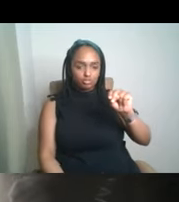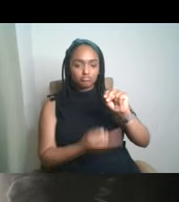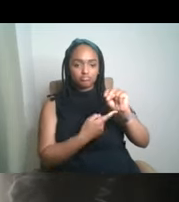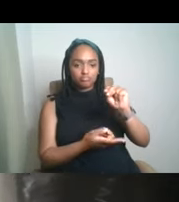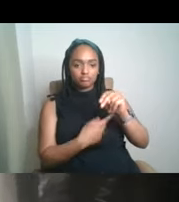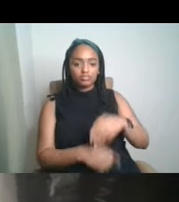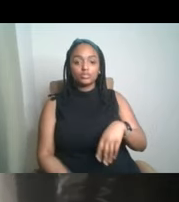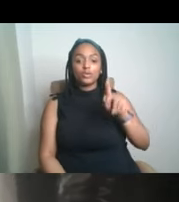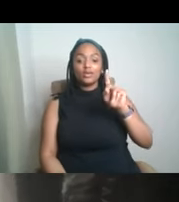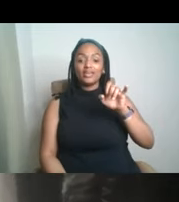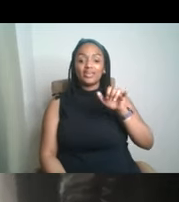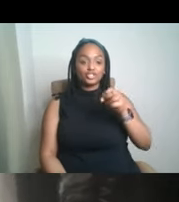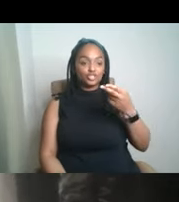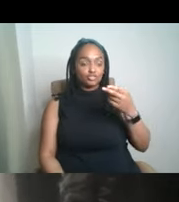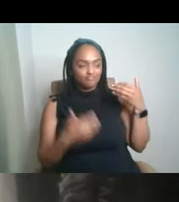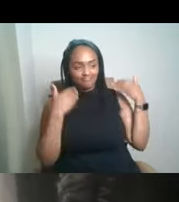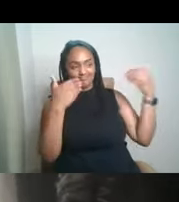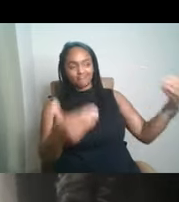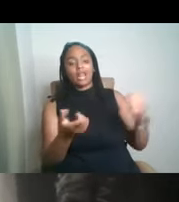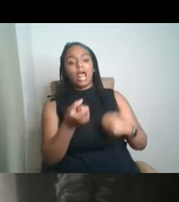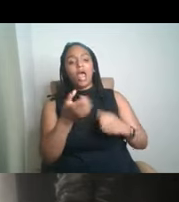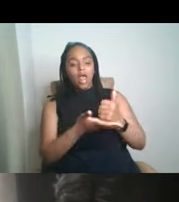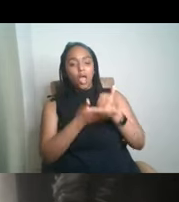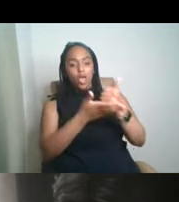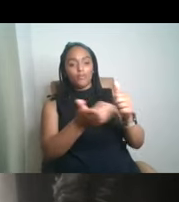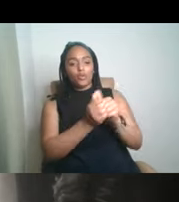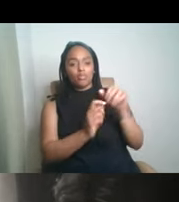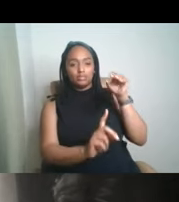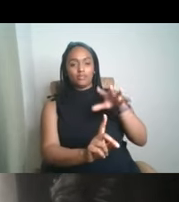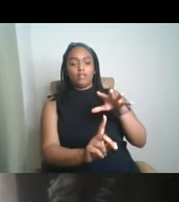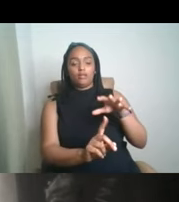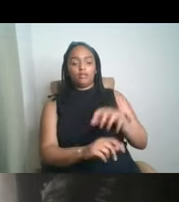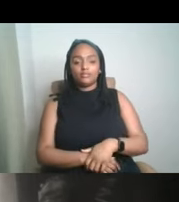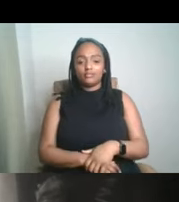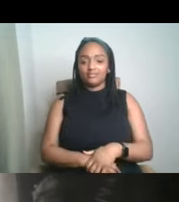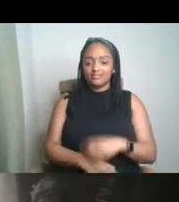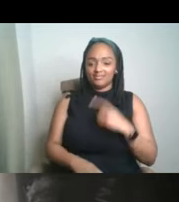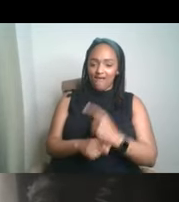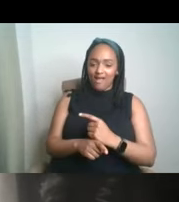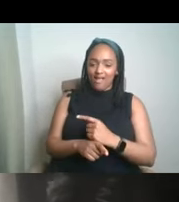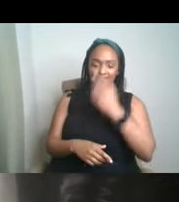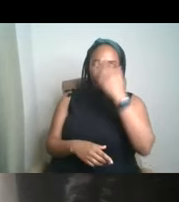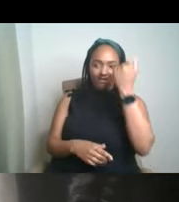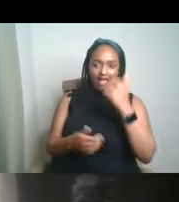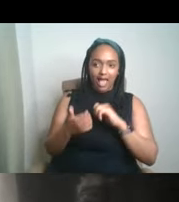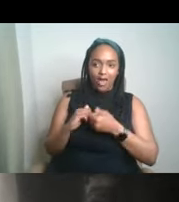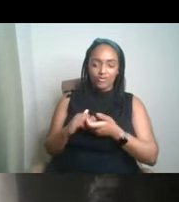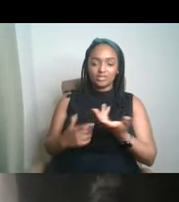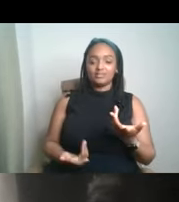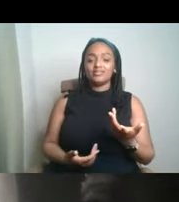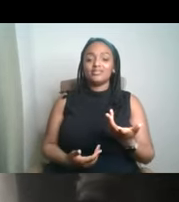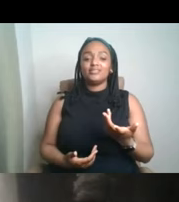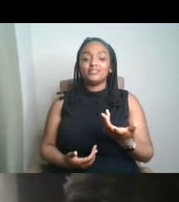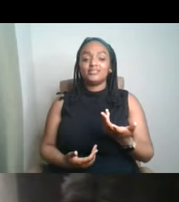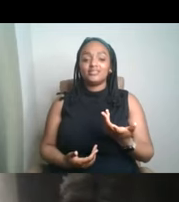Keish, take us away. And I'll help you with the spotlighting thing. Yeah, I honestly forgot like how I'm going to do this. Listen, I'm like, my